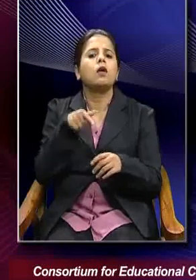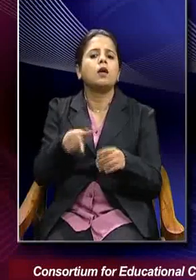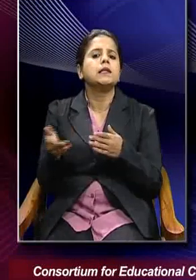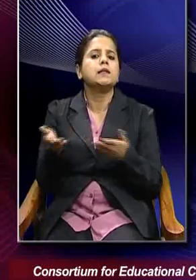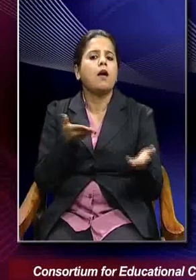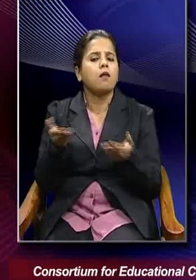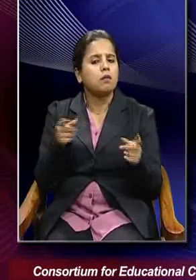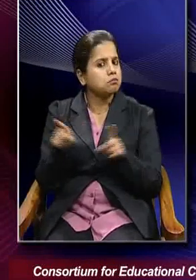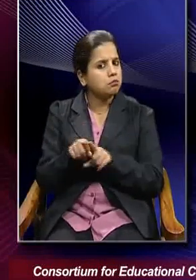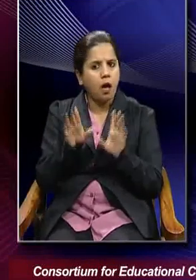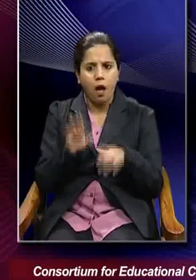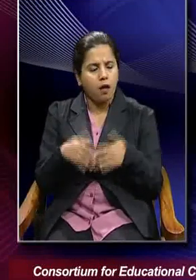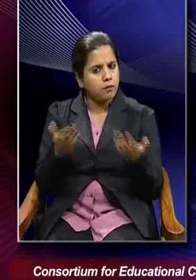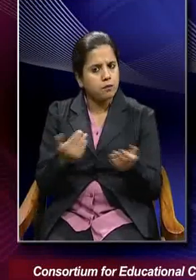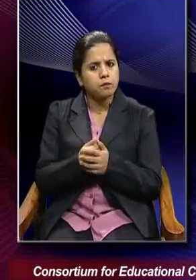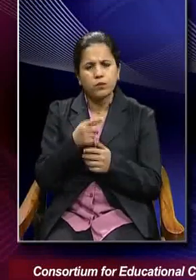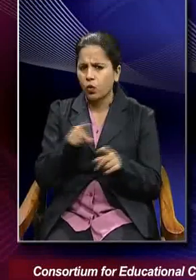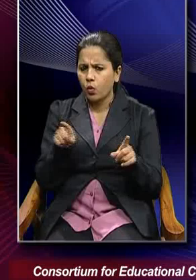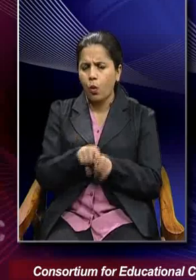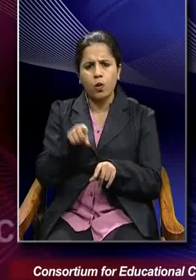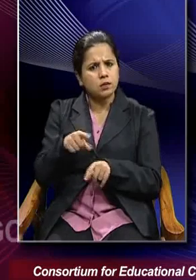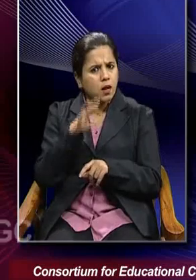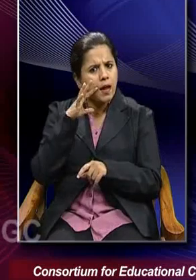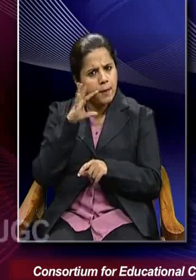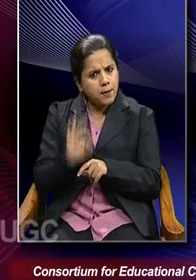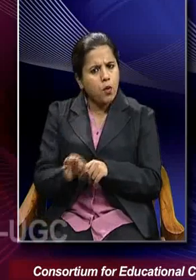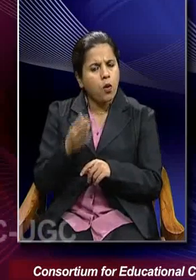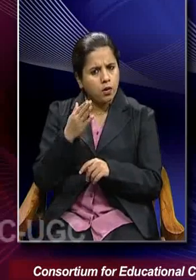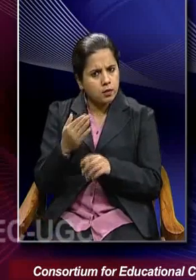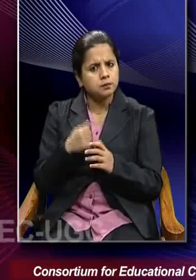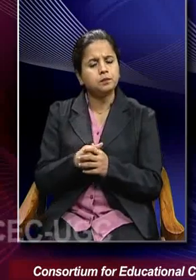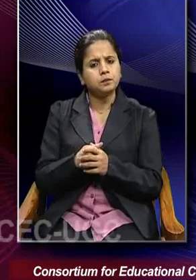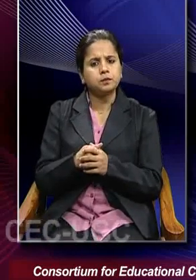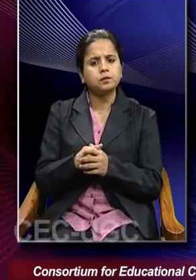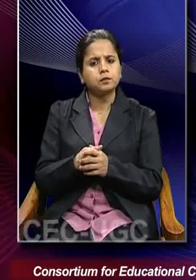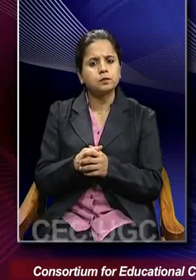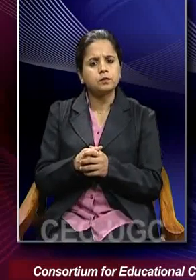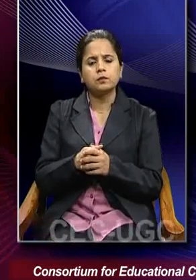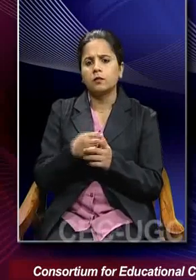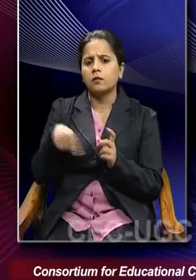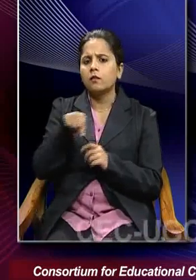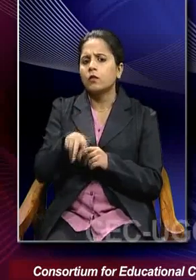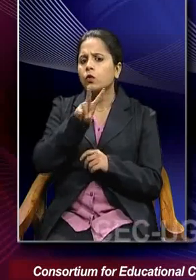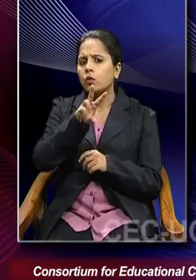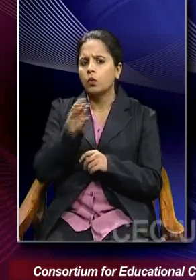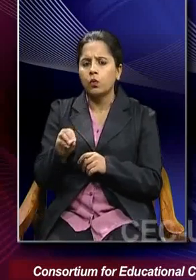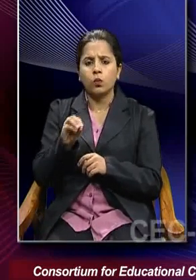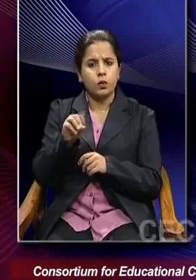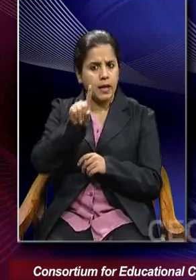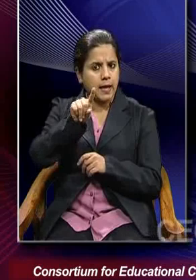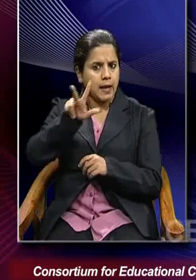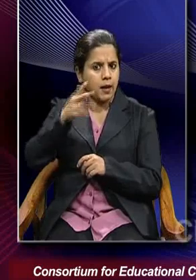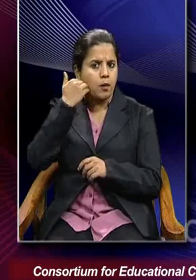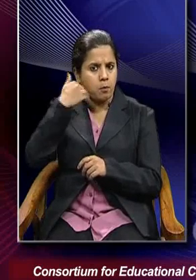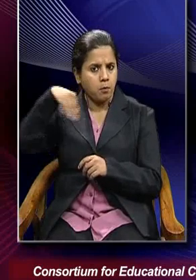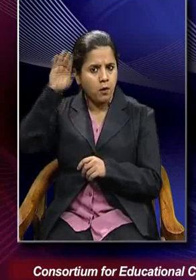well. It is also very important to understand that in the year 2018,